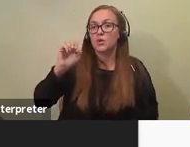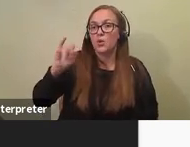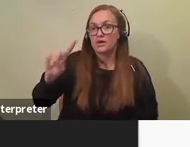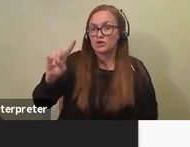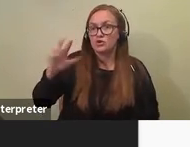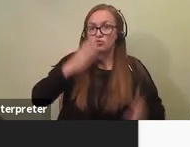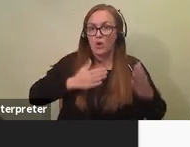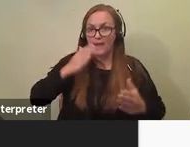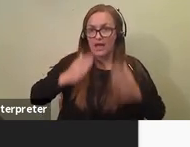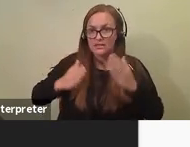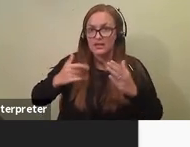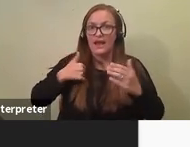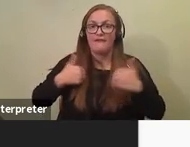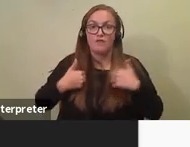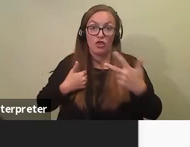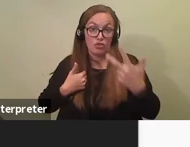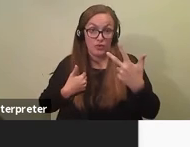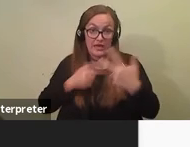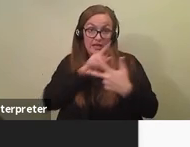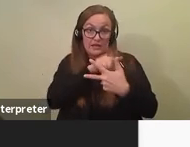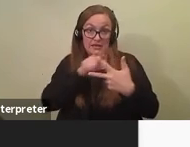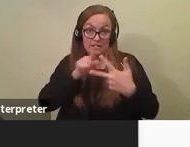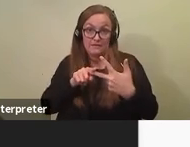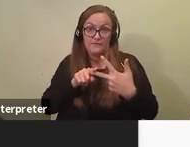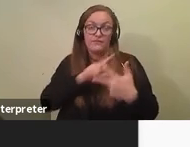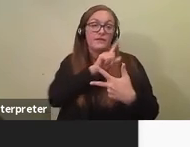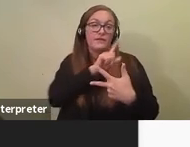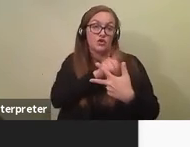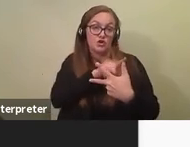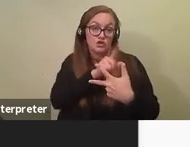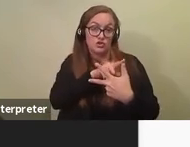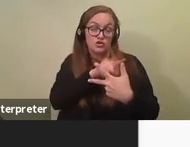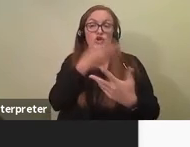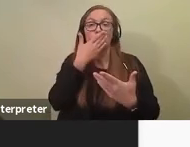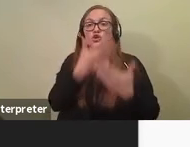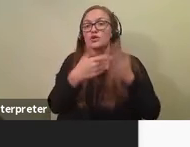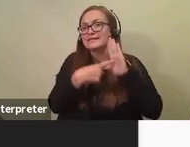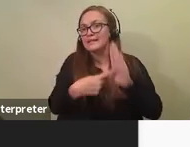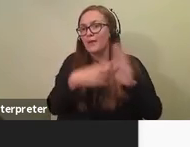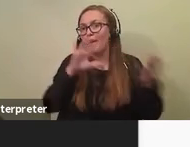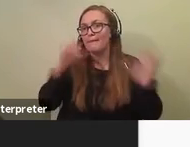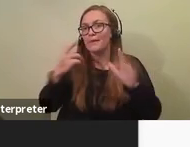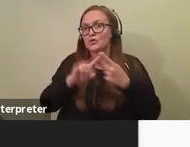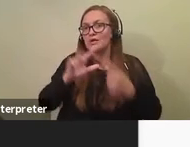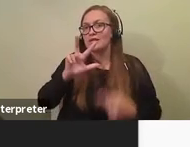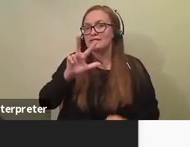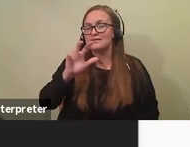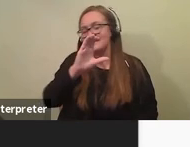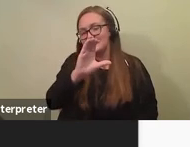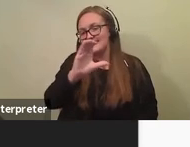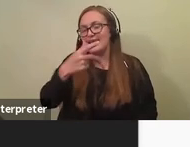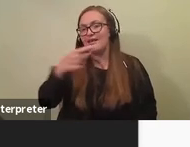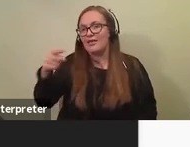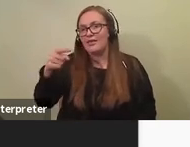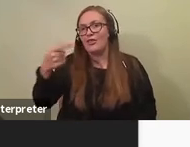different kinds of robots that are humanoid. On the left-hand side, this would be a good example to compare to C-3PO. It's a robot